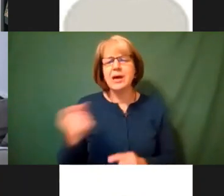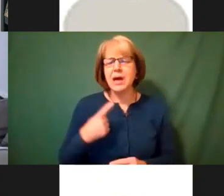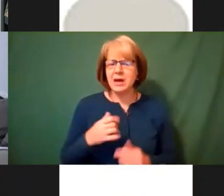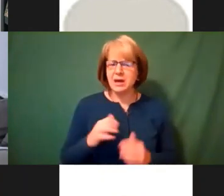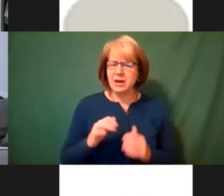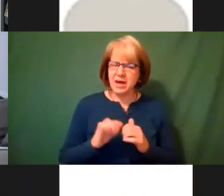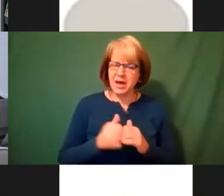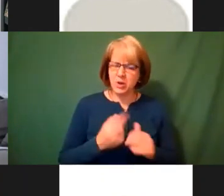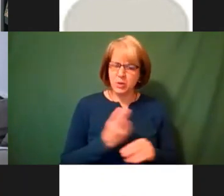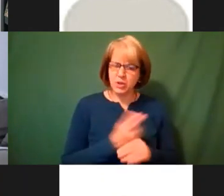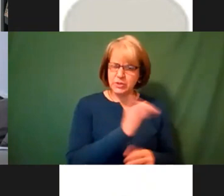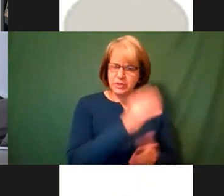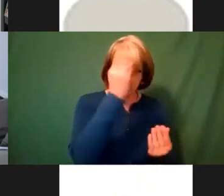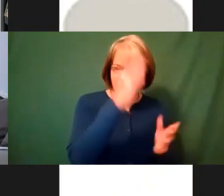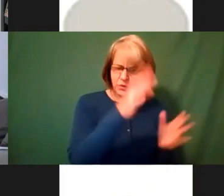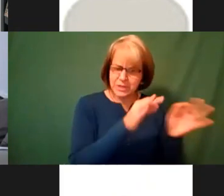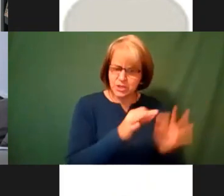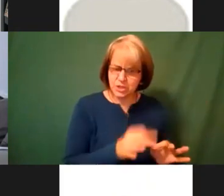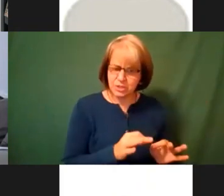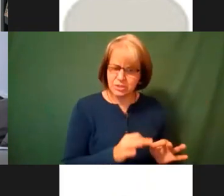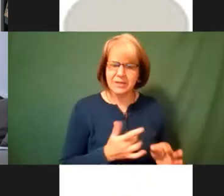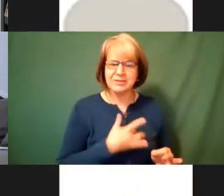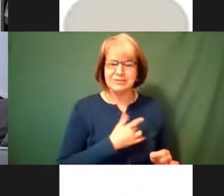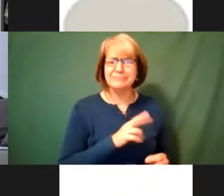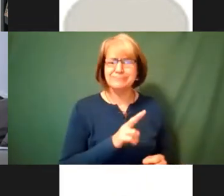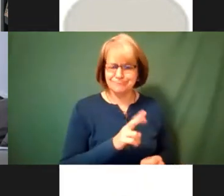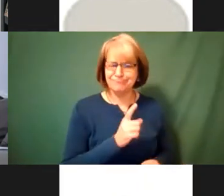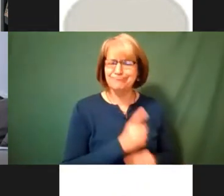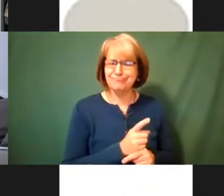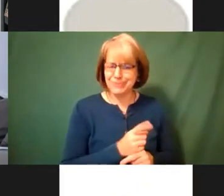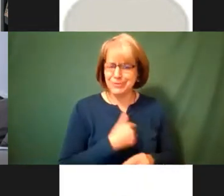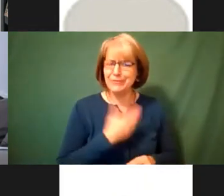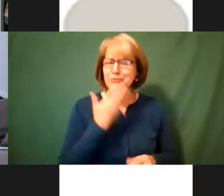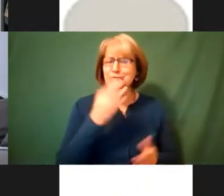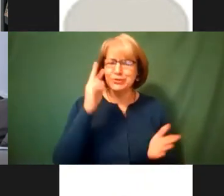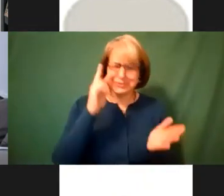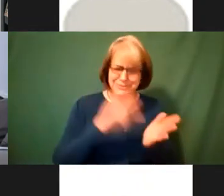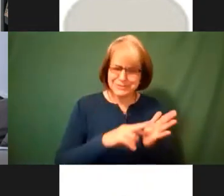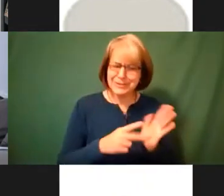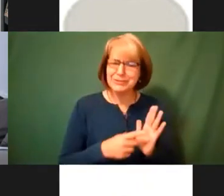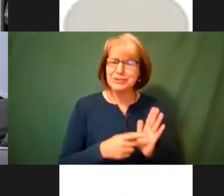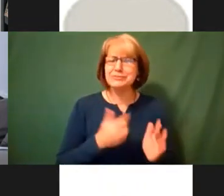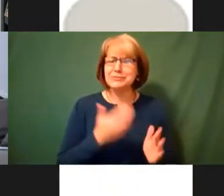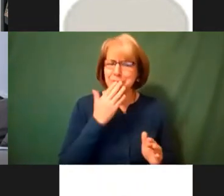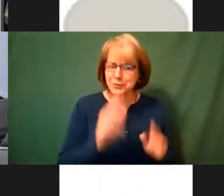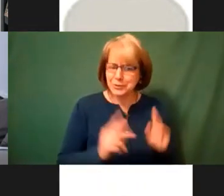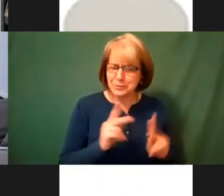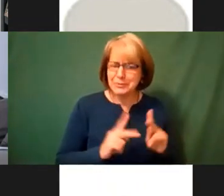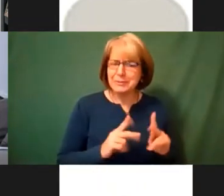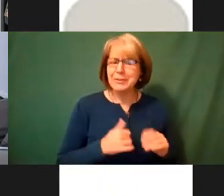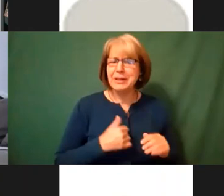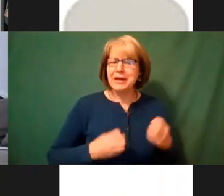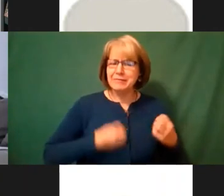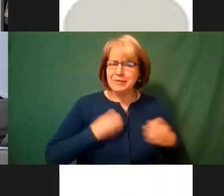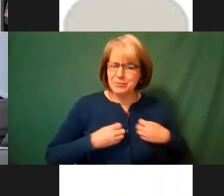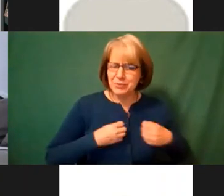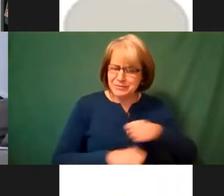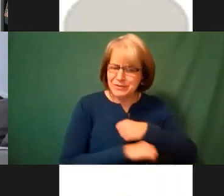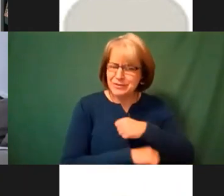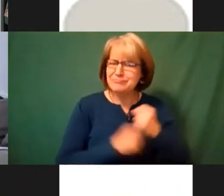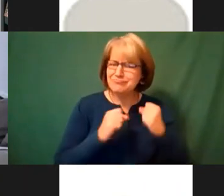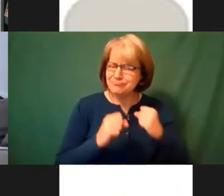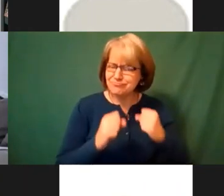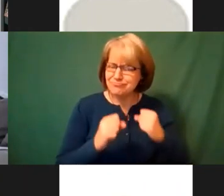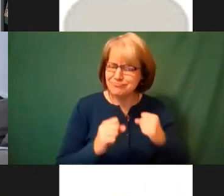you're talking about, that sense of we have the right intentions and many of us have sort of this the emotional grounding for the work, but